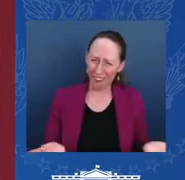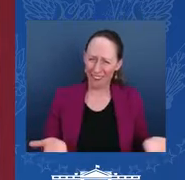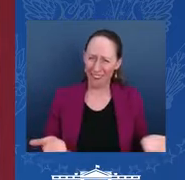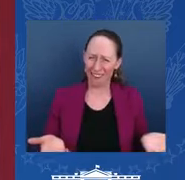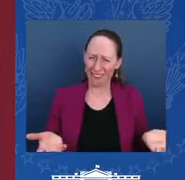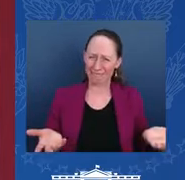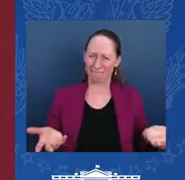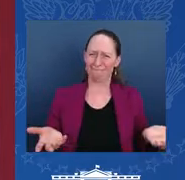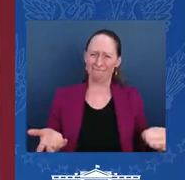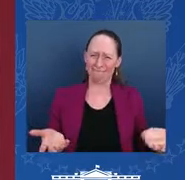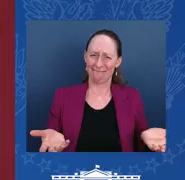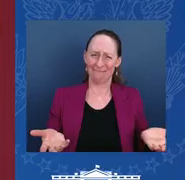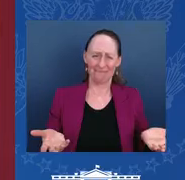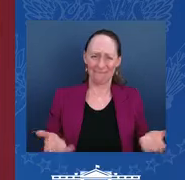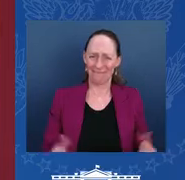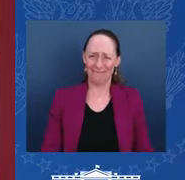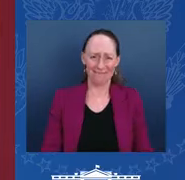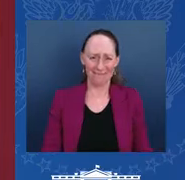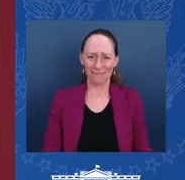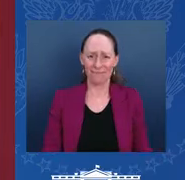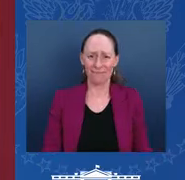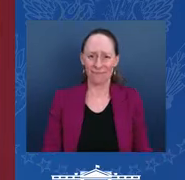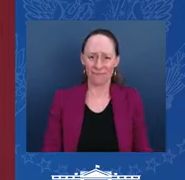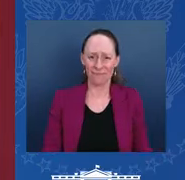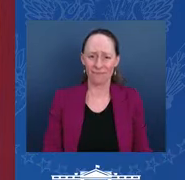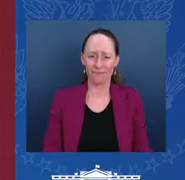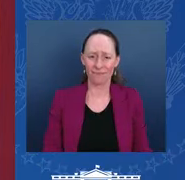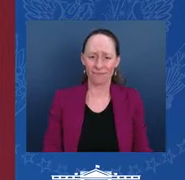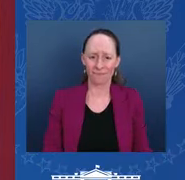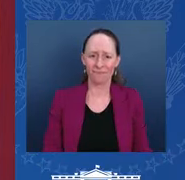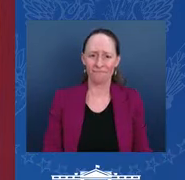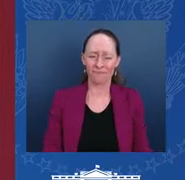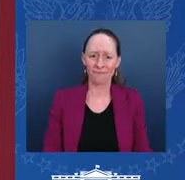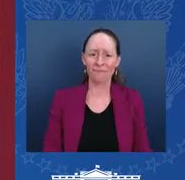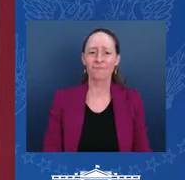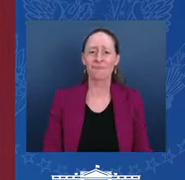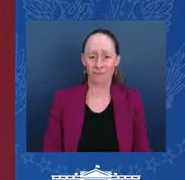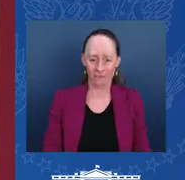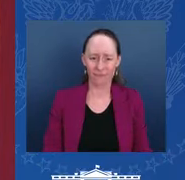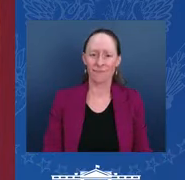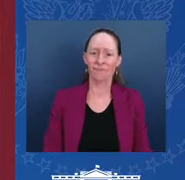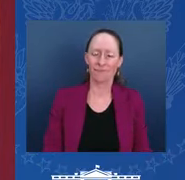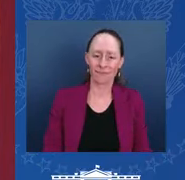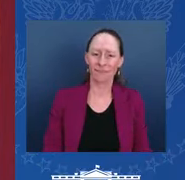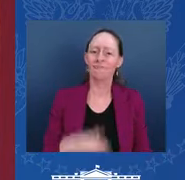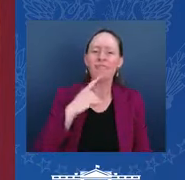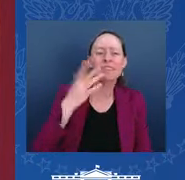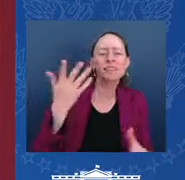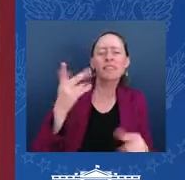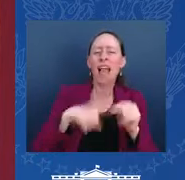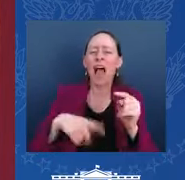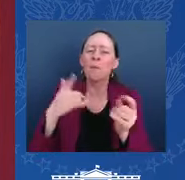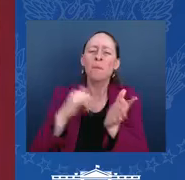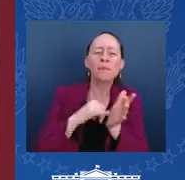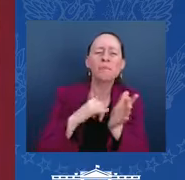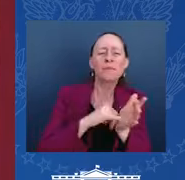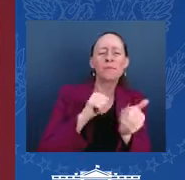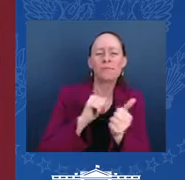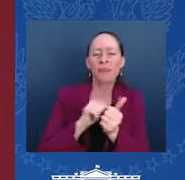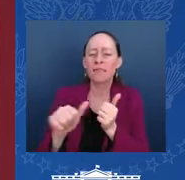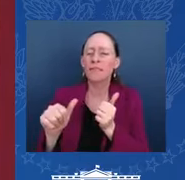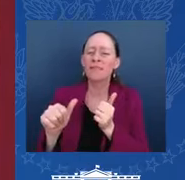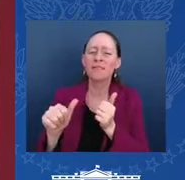when we got elected, we were told we'd never get anything done. We had a one-vote majority, and anyway, we'd never get anything big done. We got a